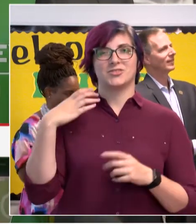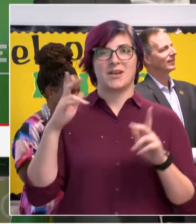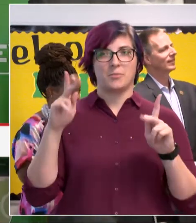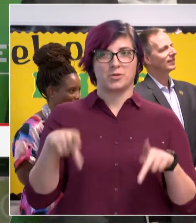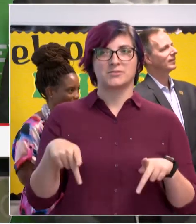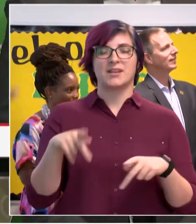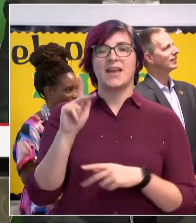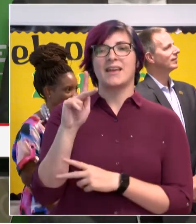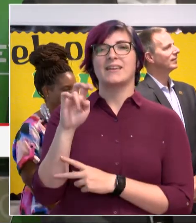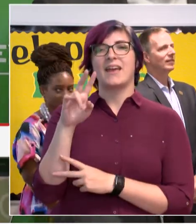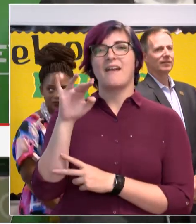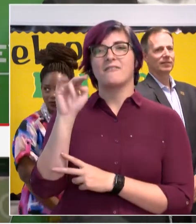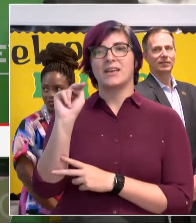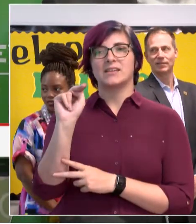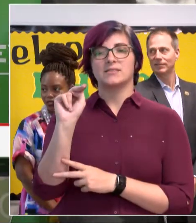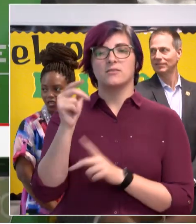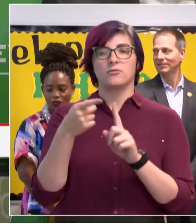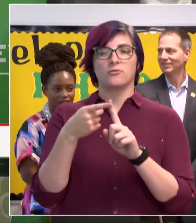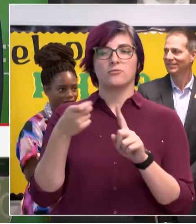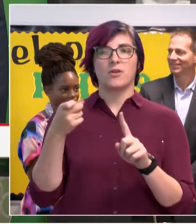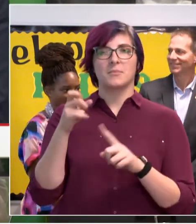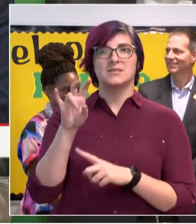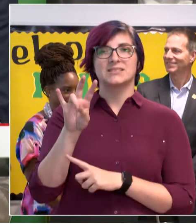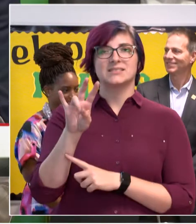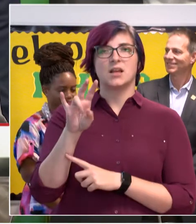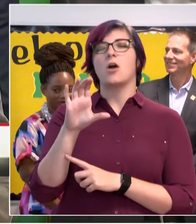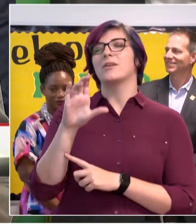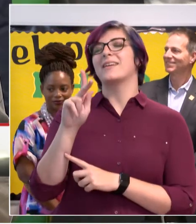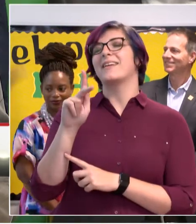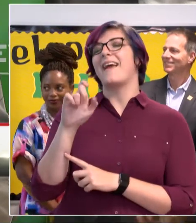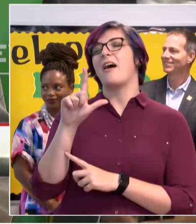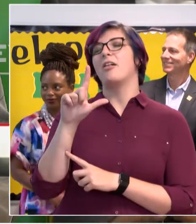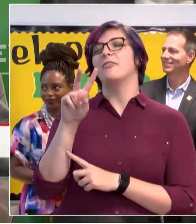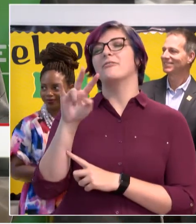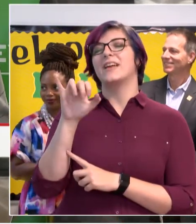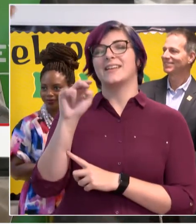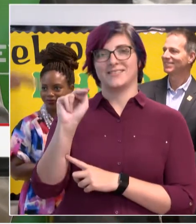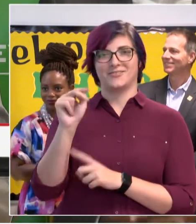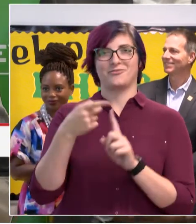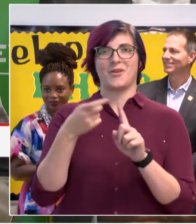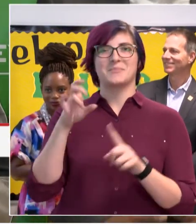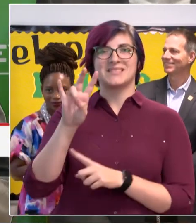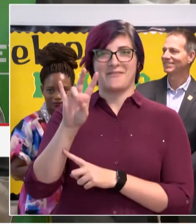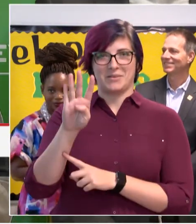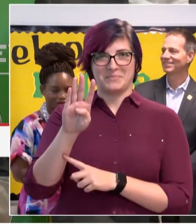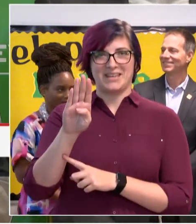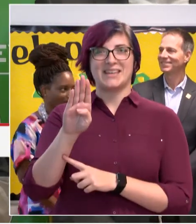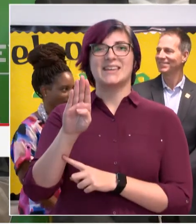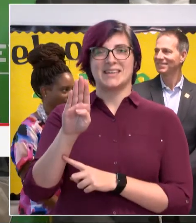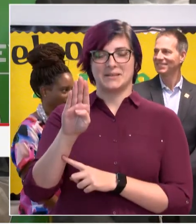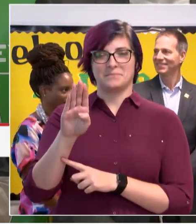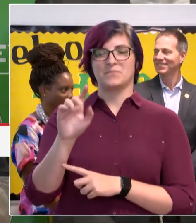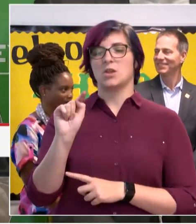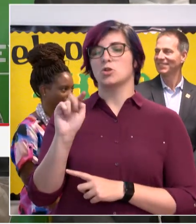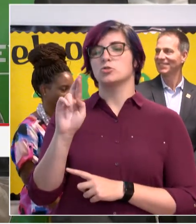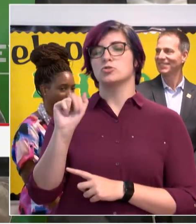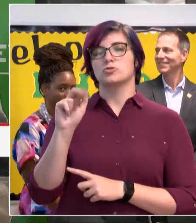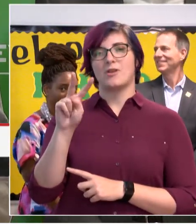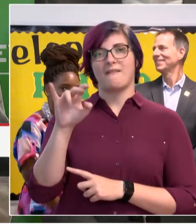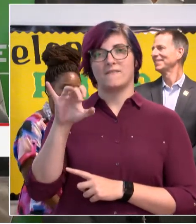Kevin Brown from 7B. Kelvin. Where are you, Kelvin? There you are, Kelvin. Travis